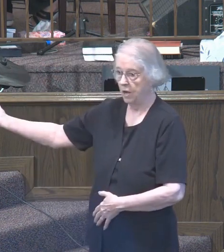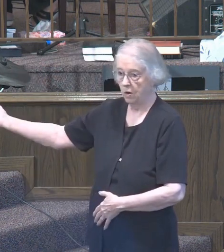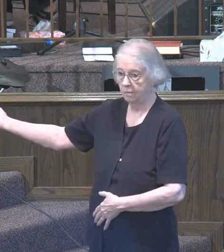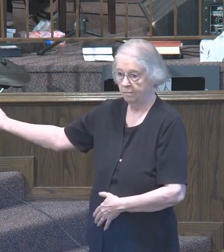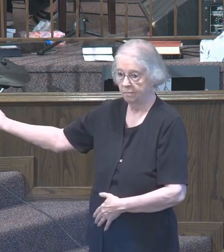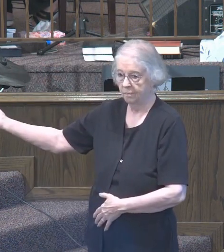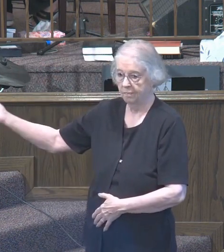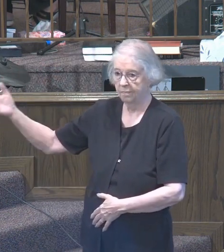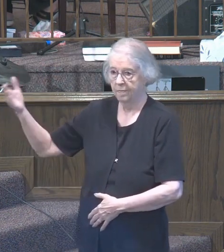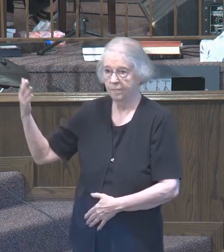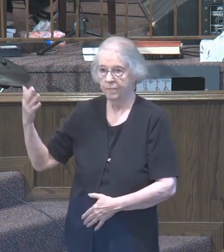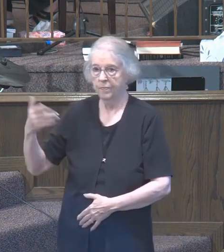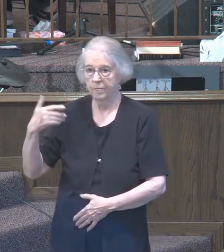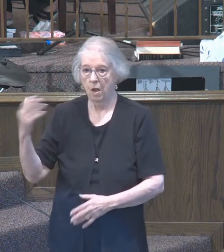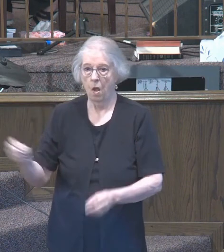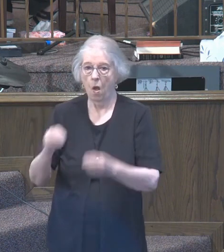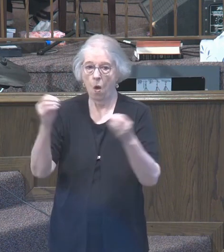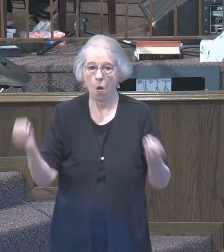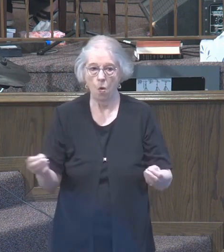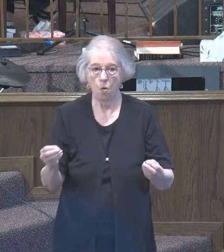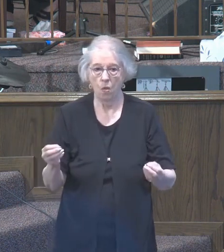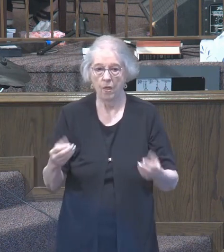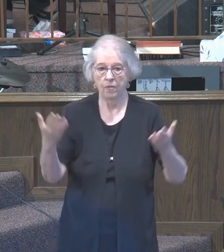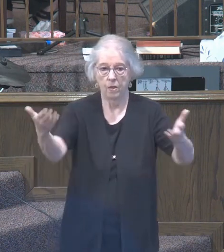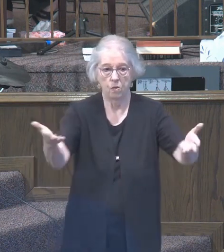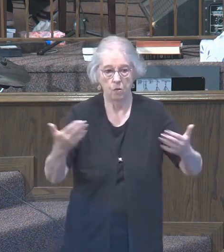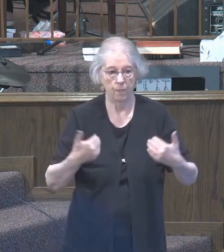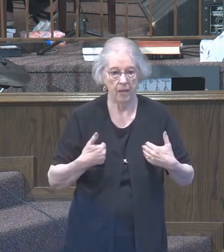Mount. Oh, that we would be